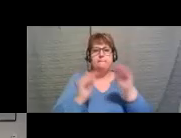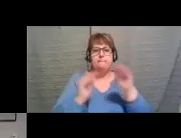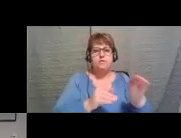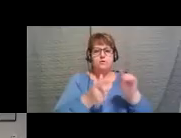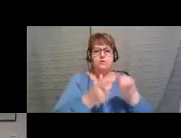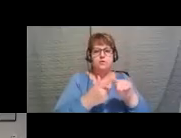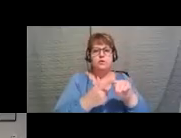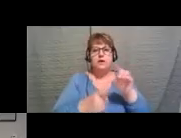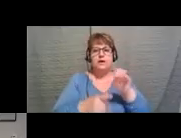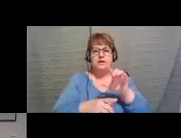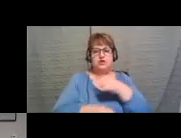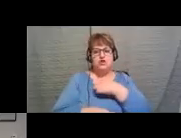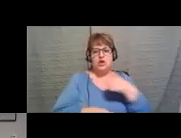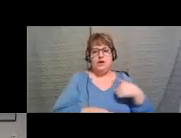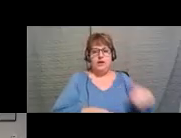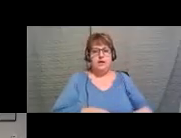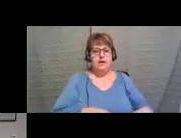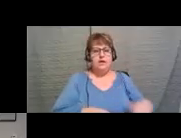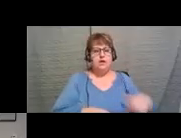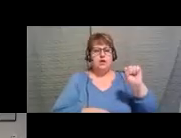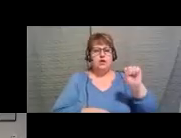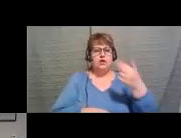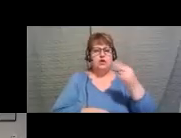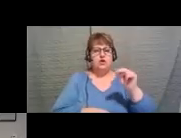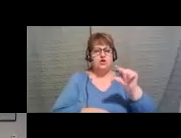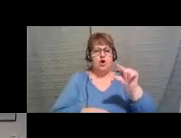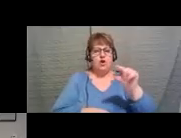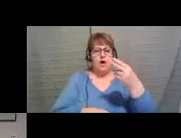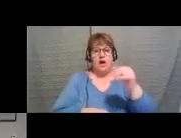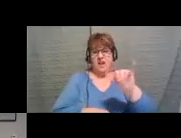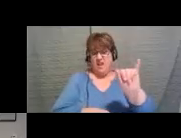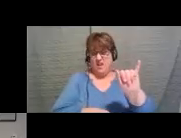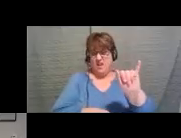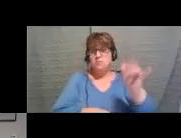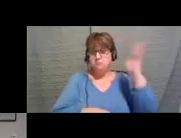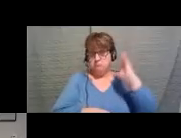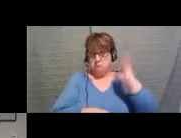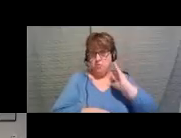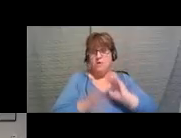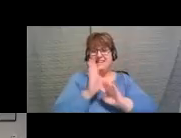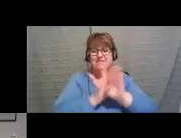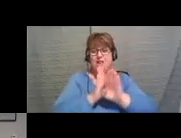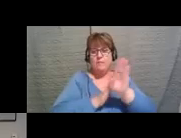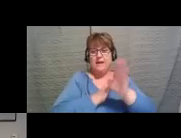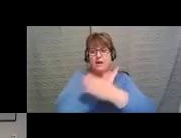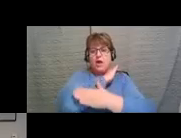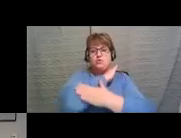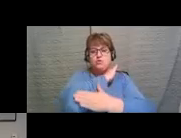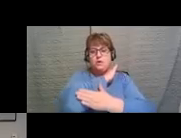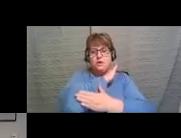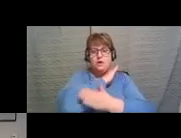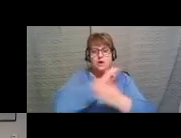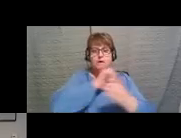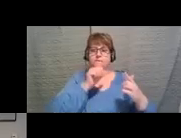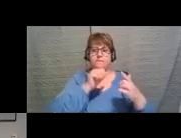Shanghai, China. Shanghai at that time was a developing country. Our leading